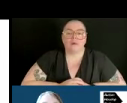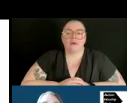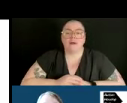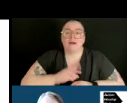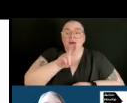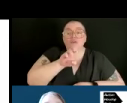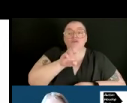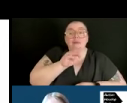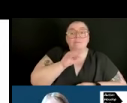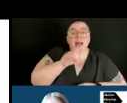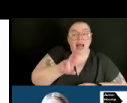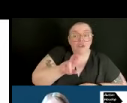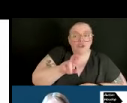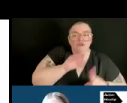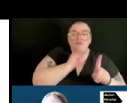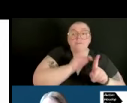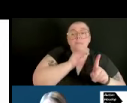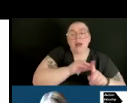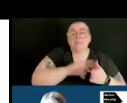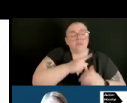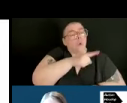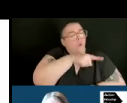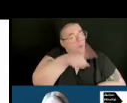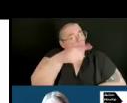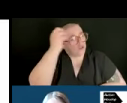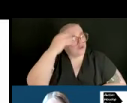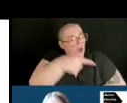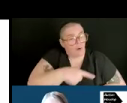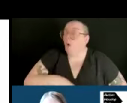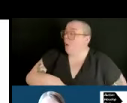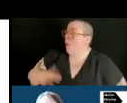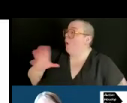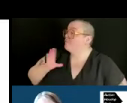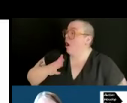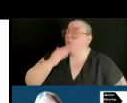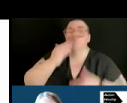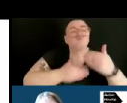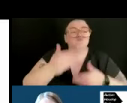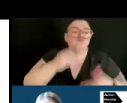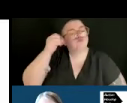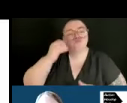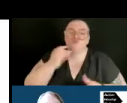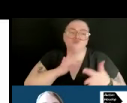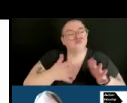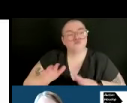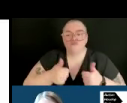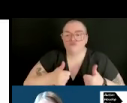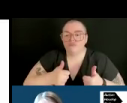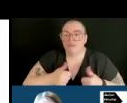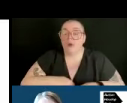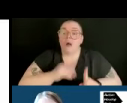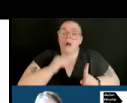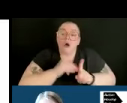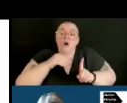is go take a shower. And they do it, and they do it adequately. A prompt is turn the water